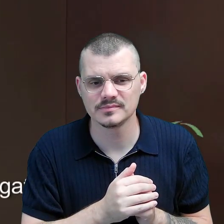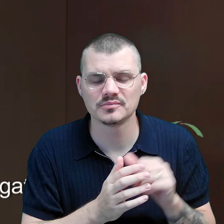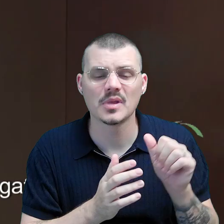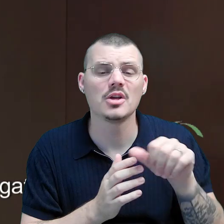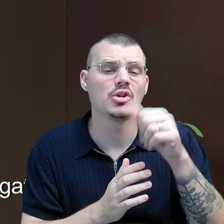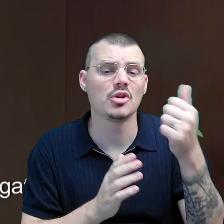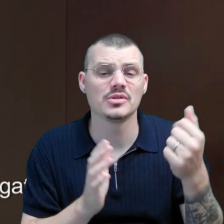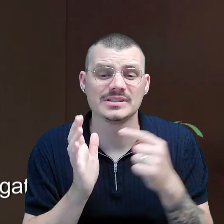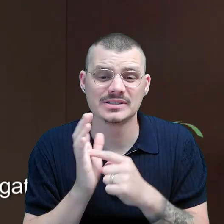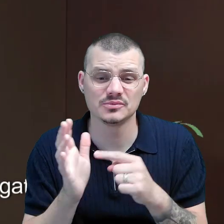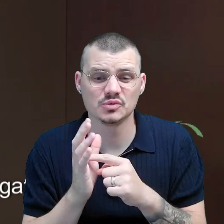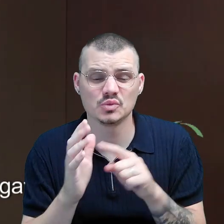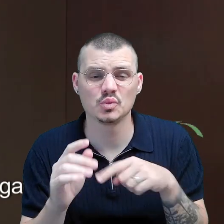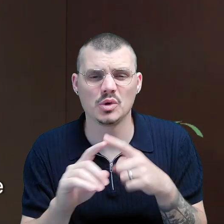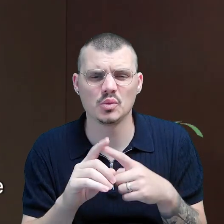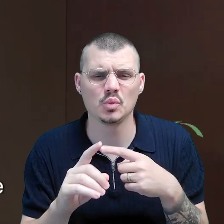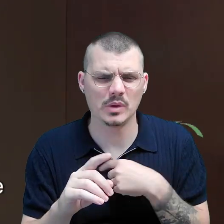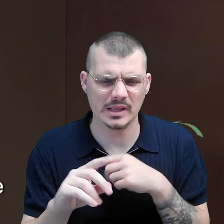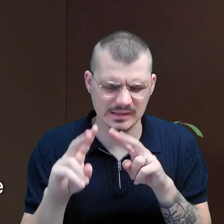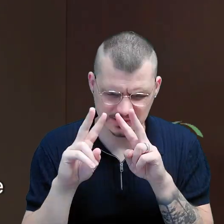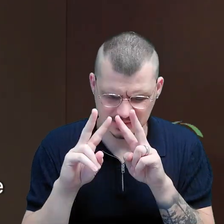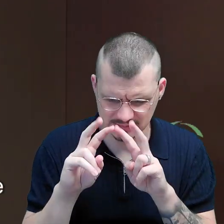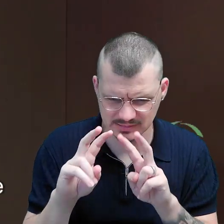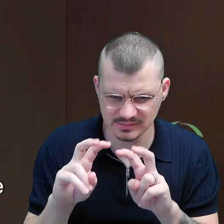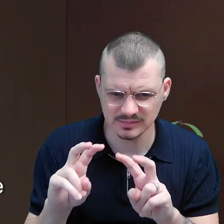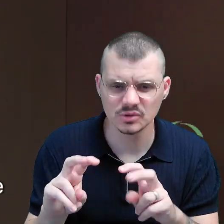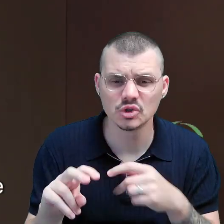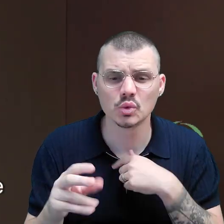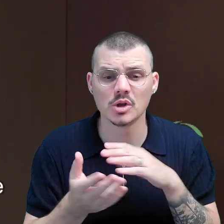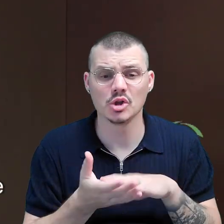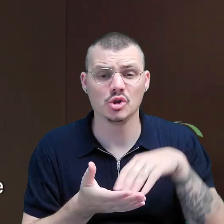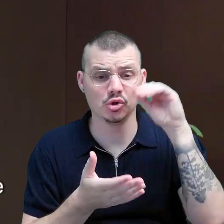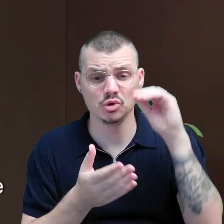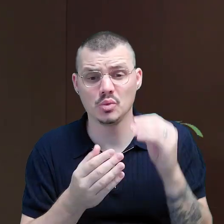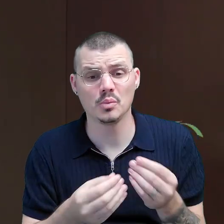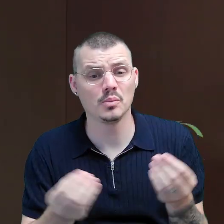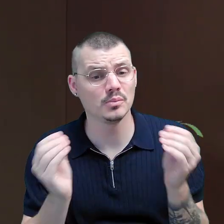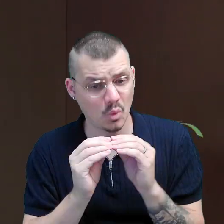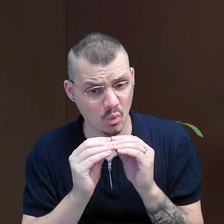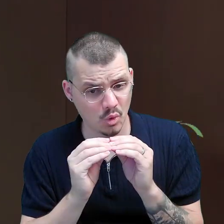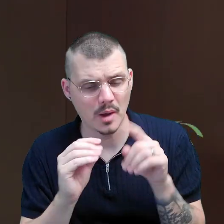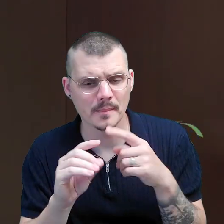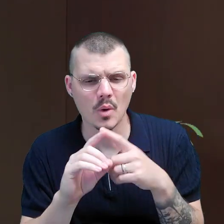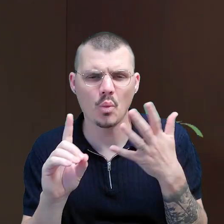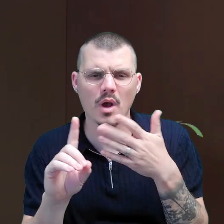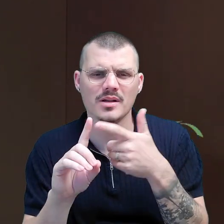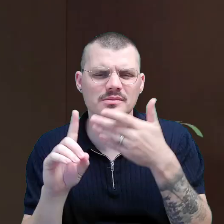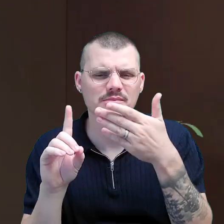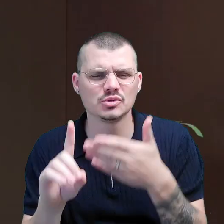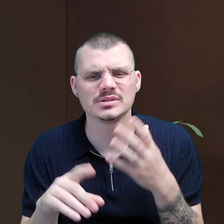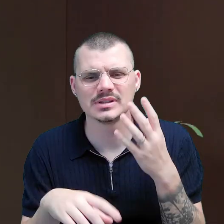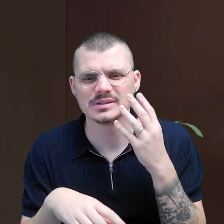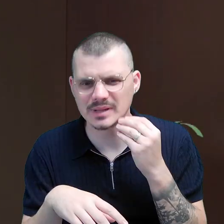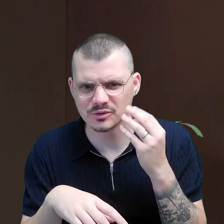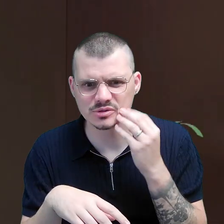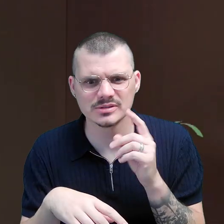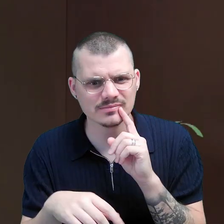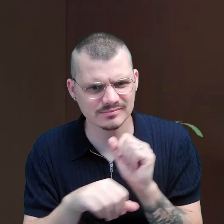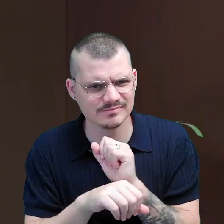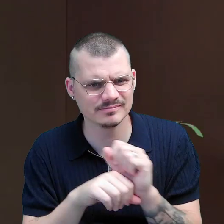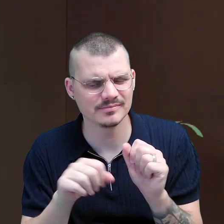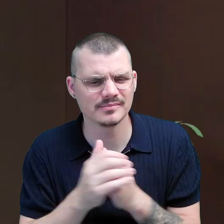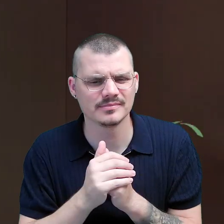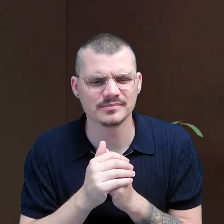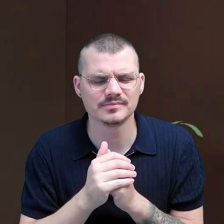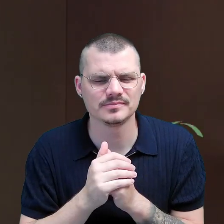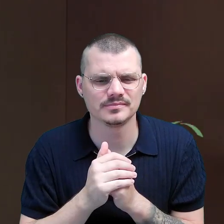Another symptom where when we interrogate the symptom, we learn so much more about what a person's experiencing.